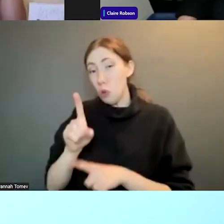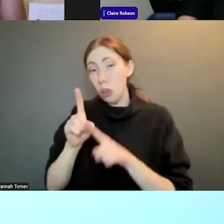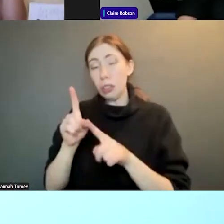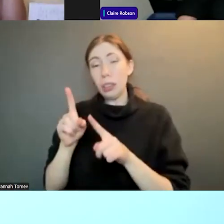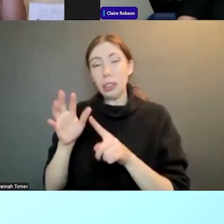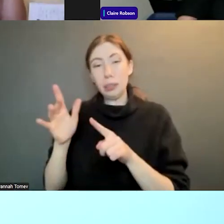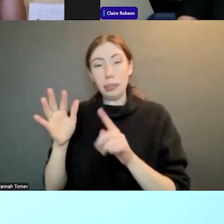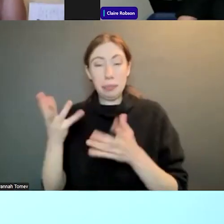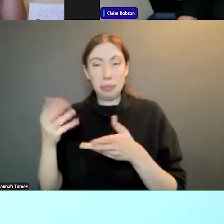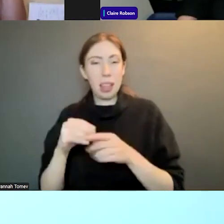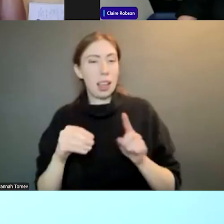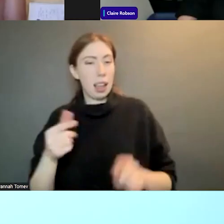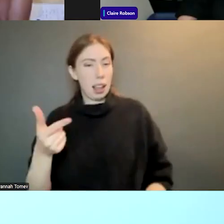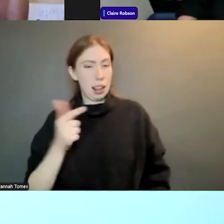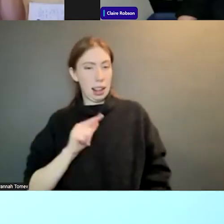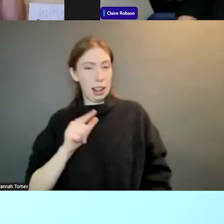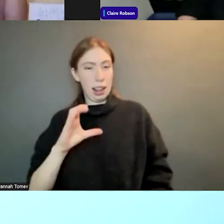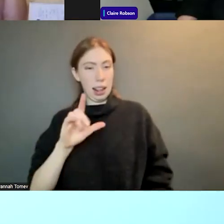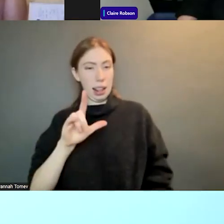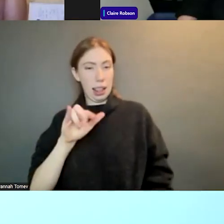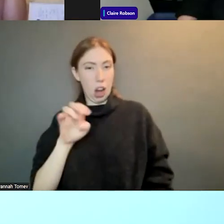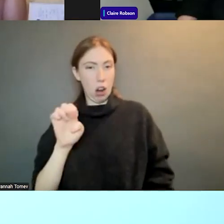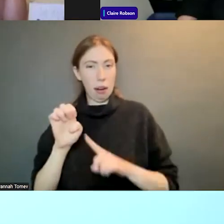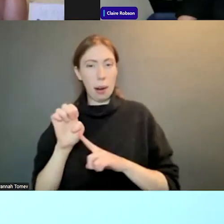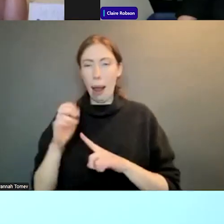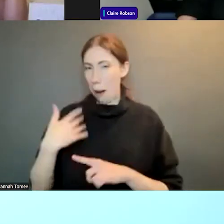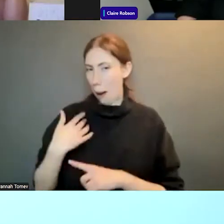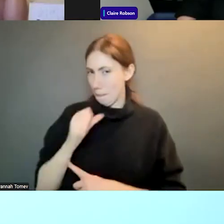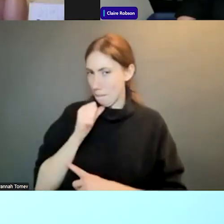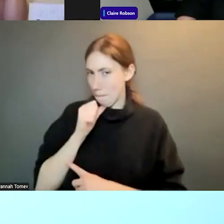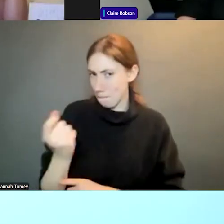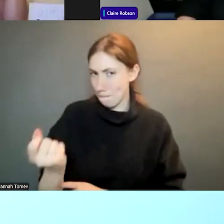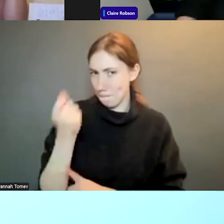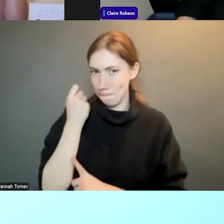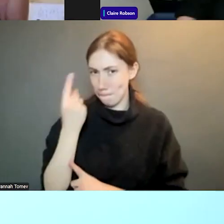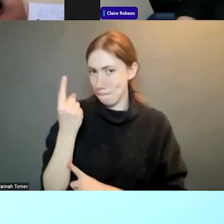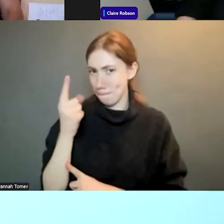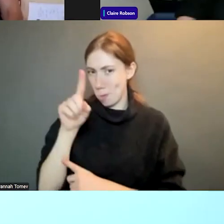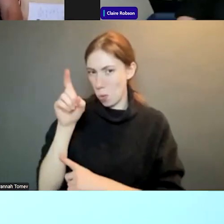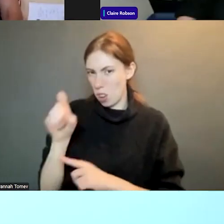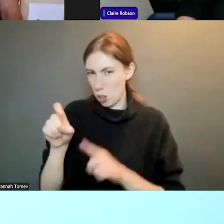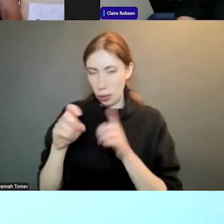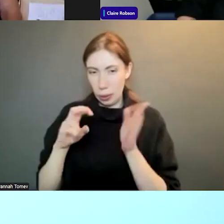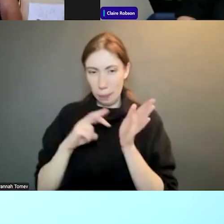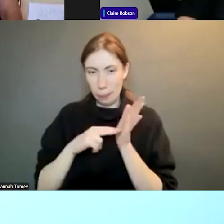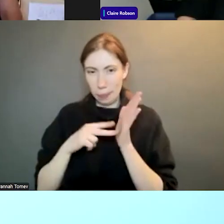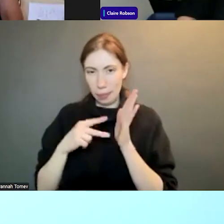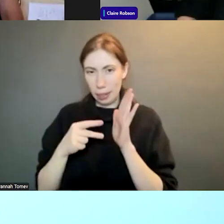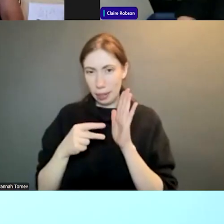why they were abused, or how we can tease out the significance of early